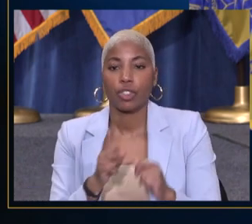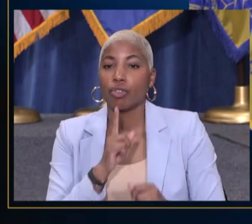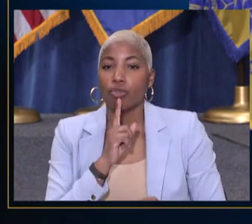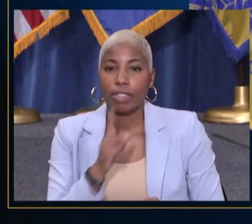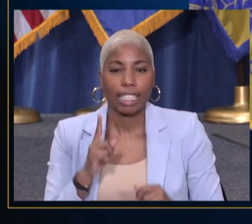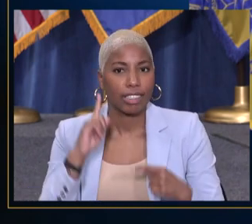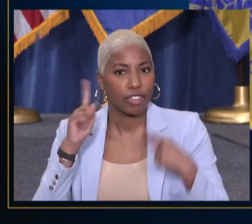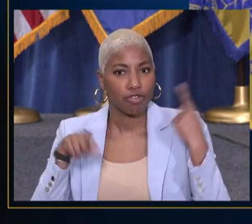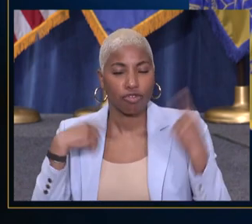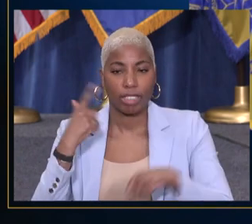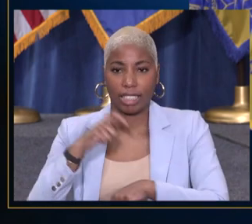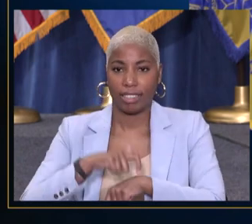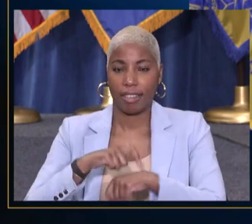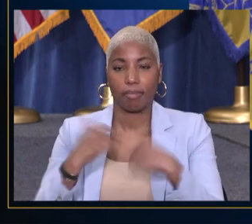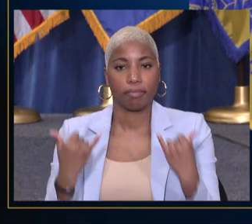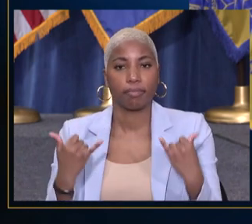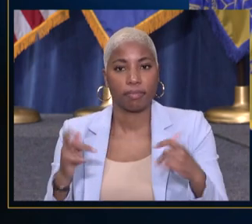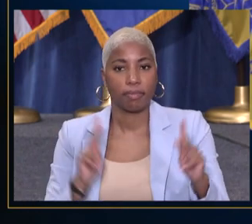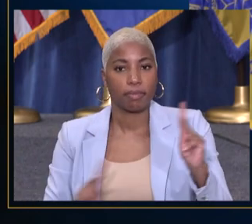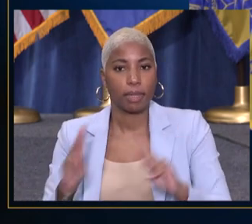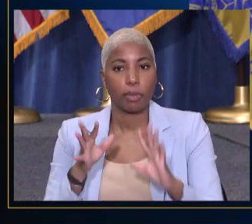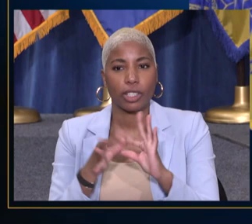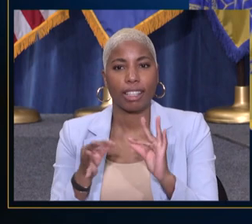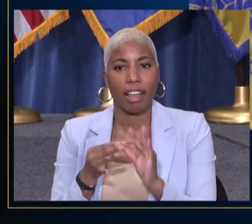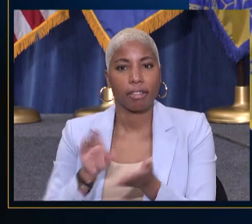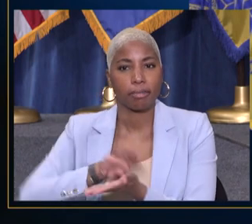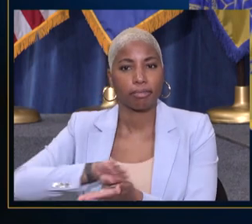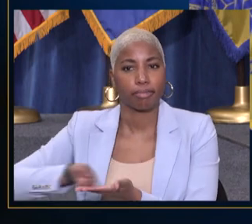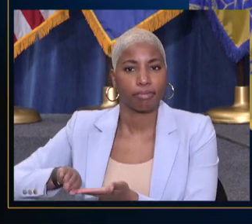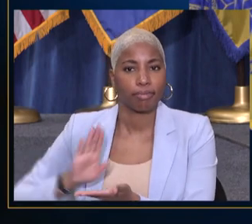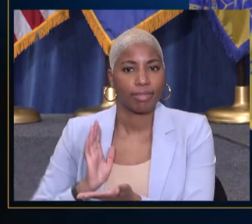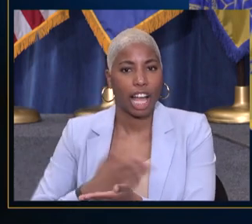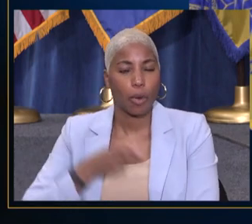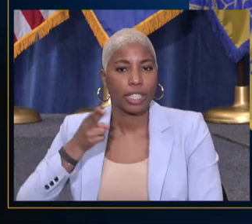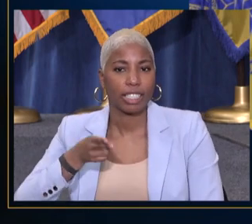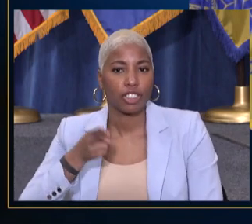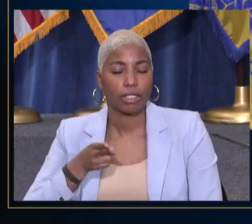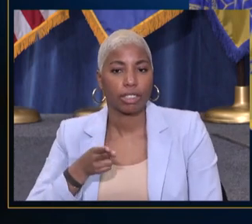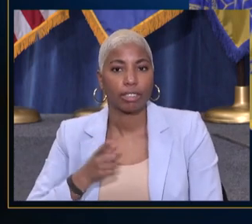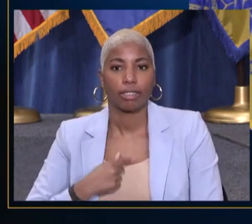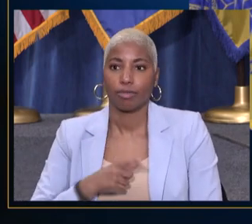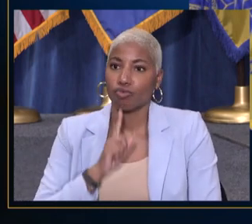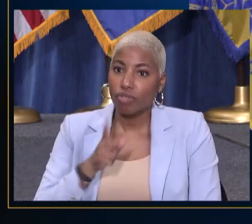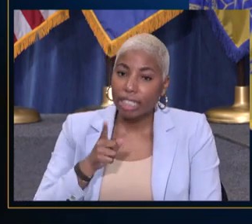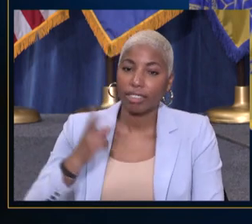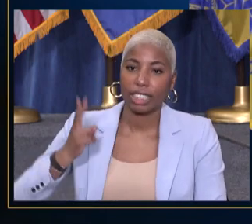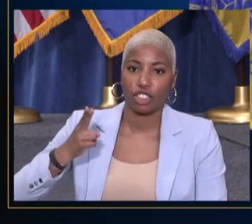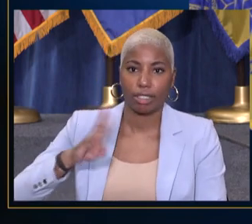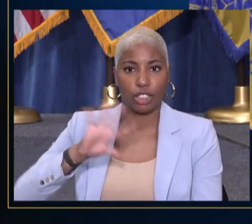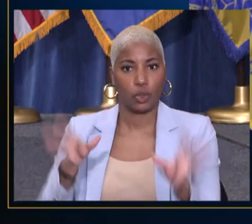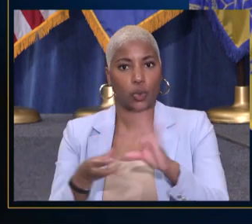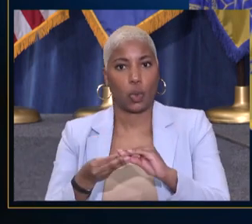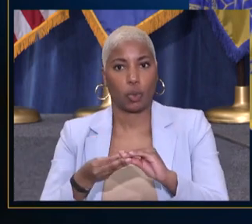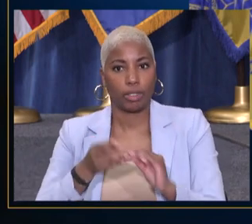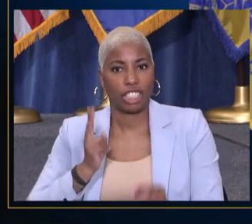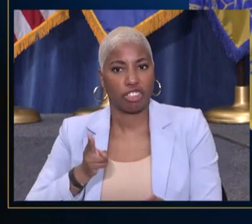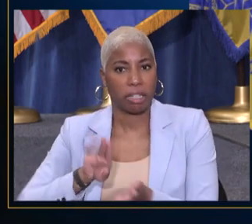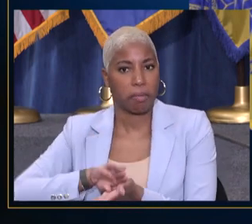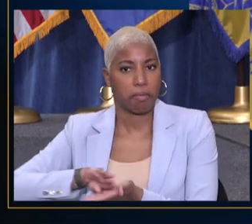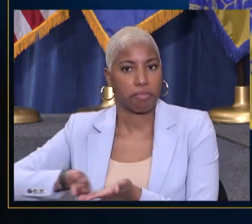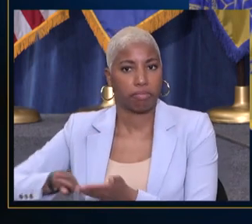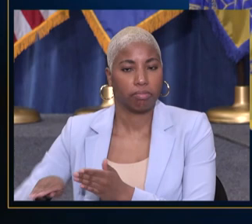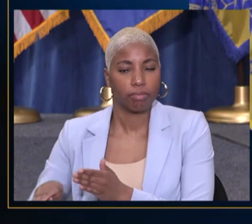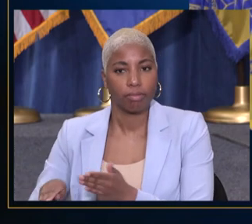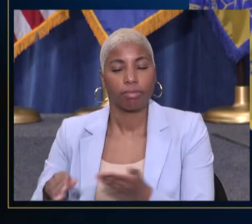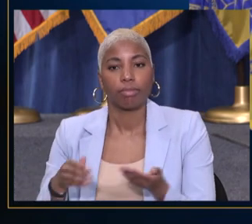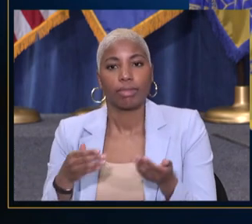when there are people who are saying we should not learn about our history, our real history, our total history, that there are people who are saying it's time to get